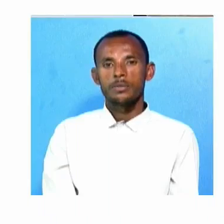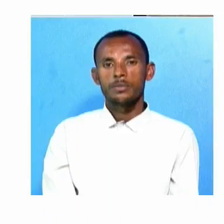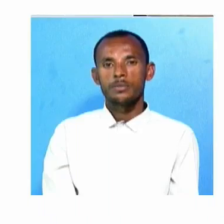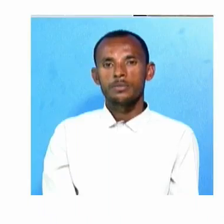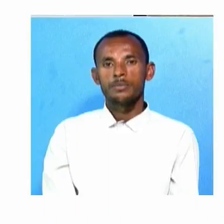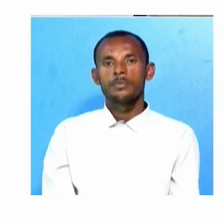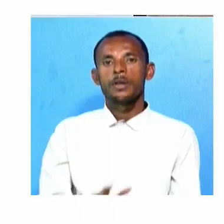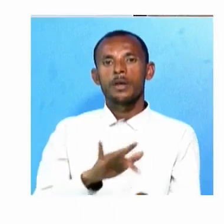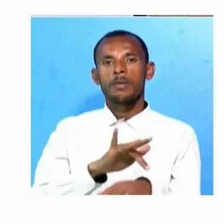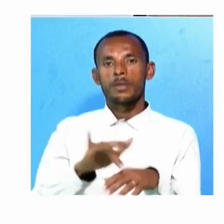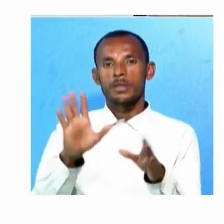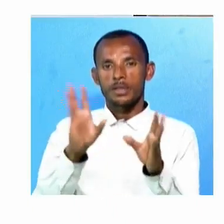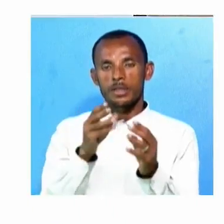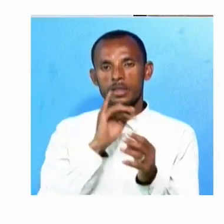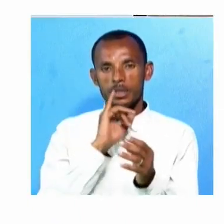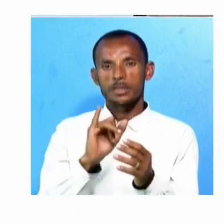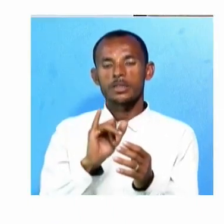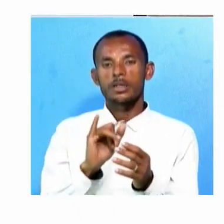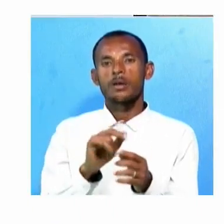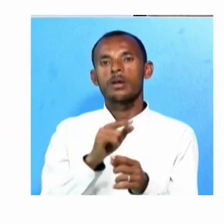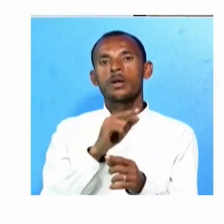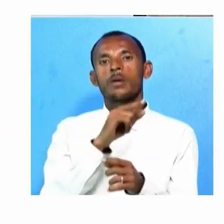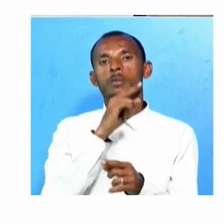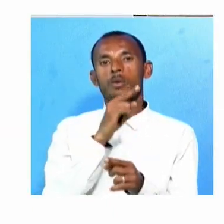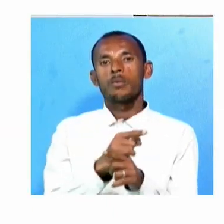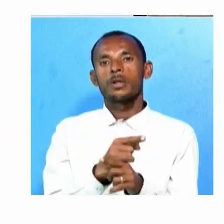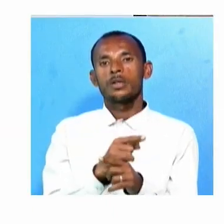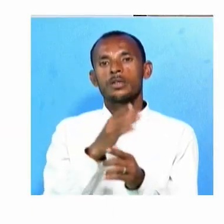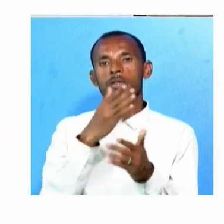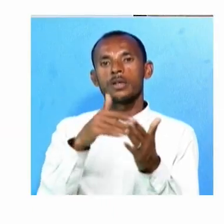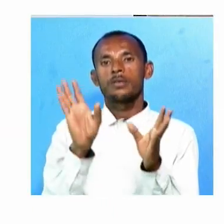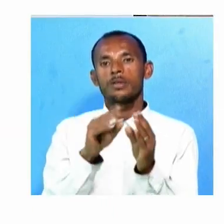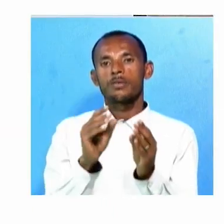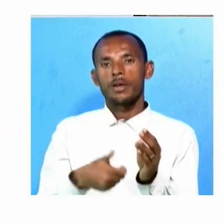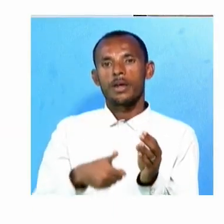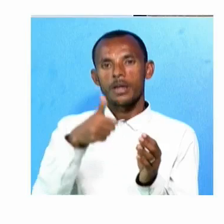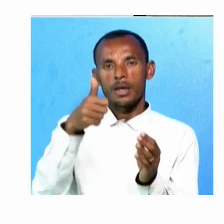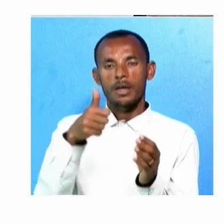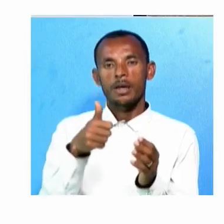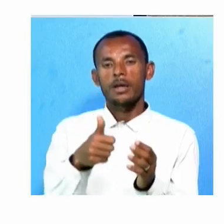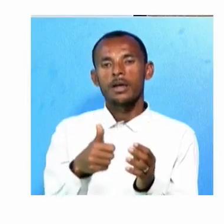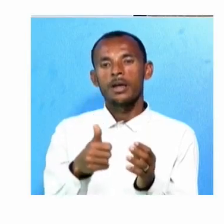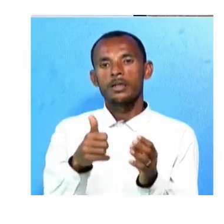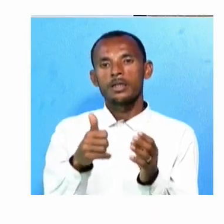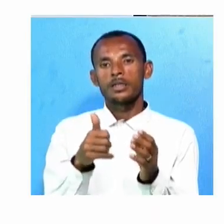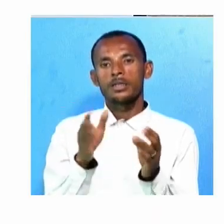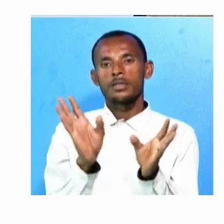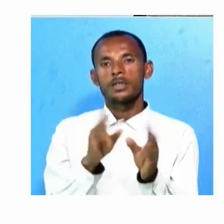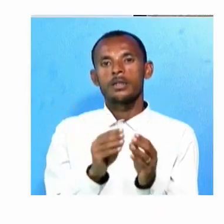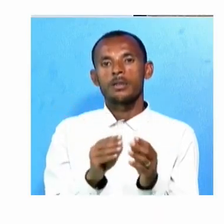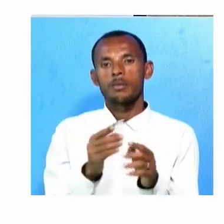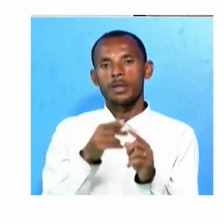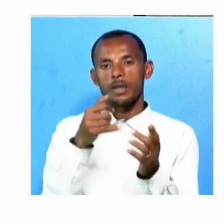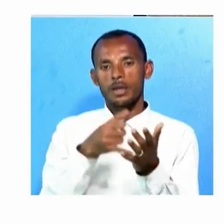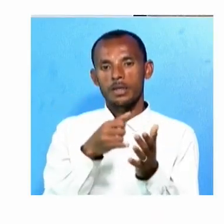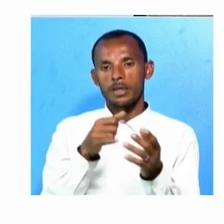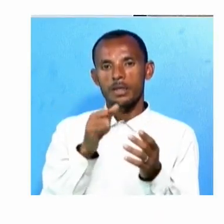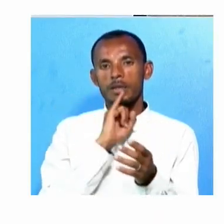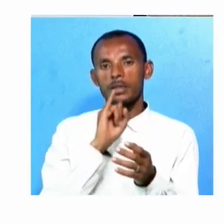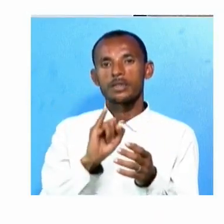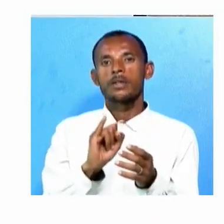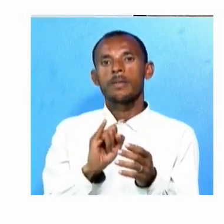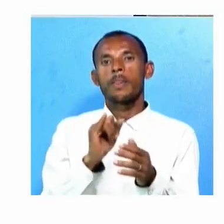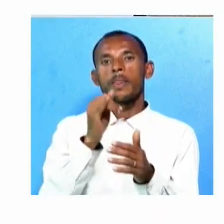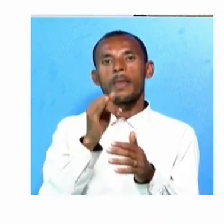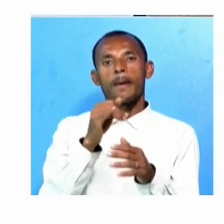Empty set is a proper subset of any other set. Empty set cannot be a proper subset of empty set, but it is a proper subset of